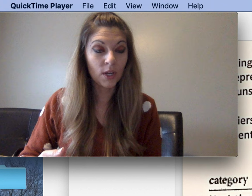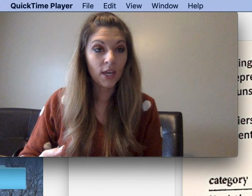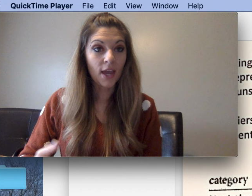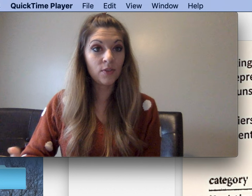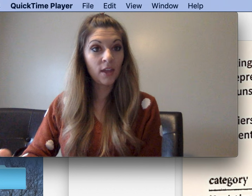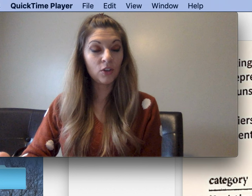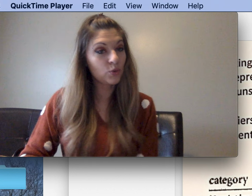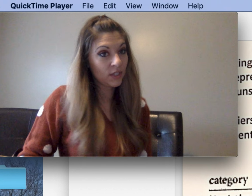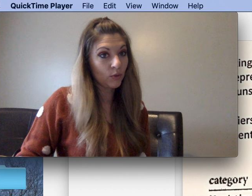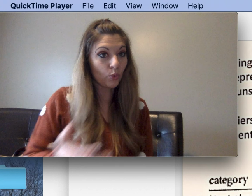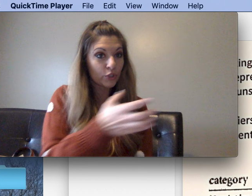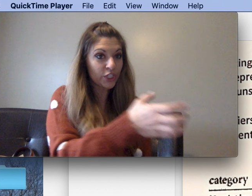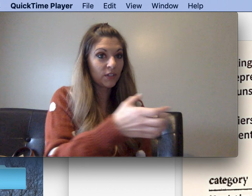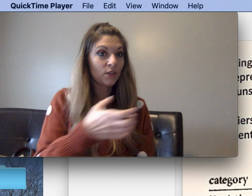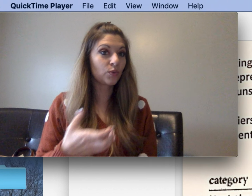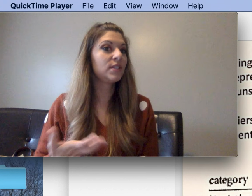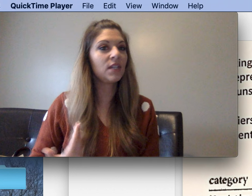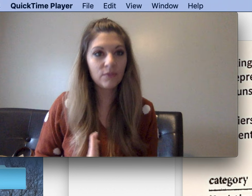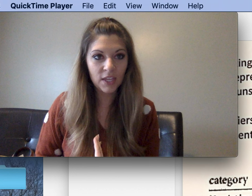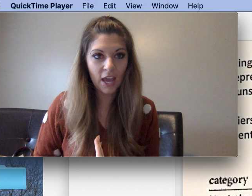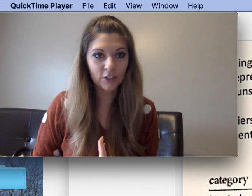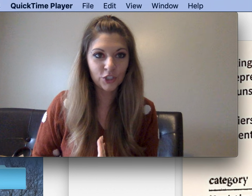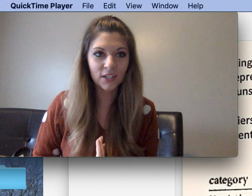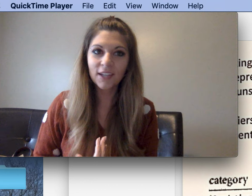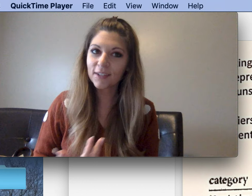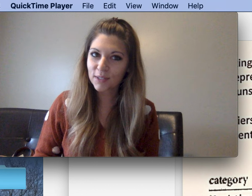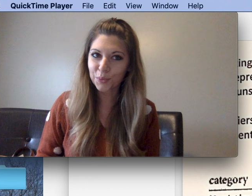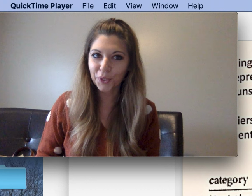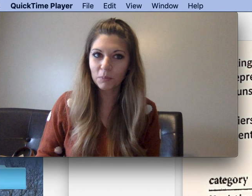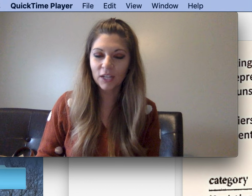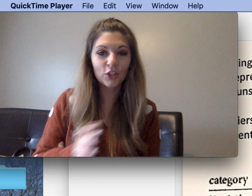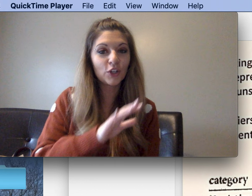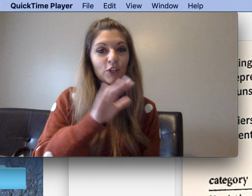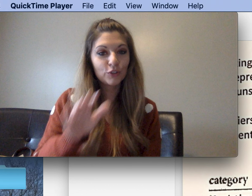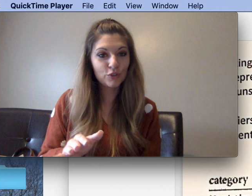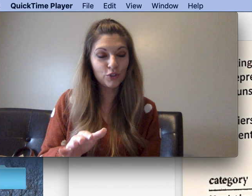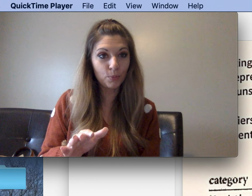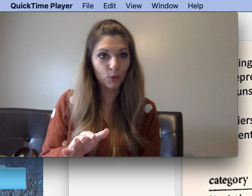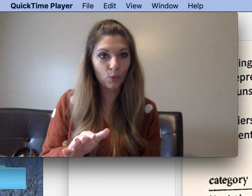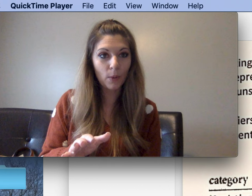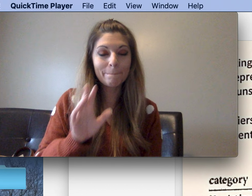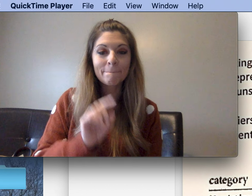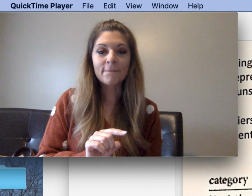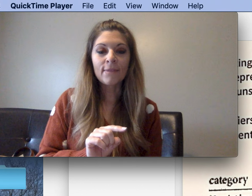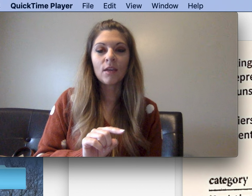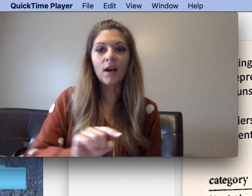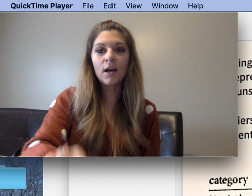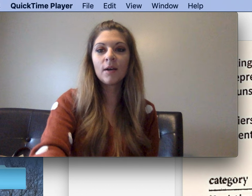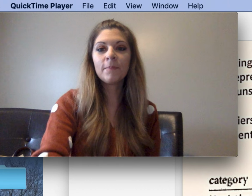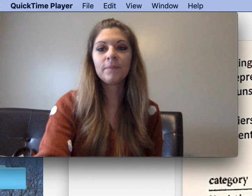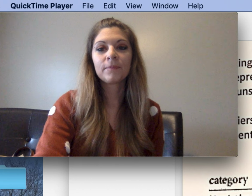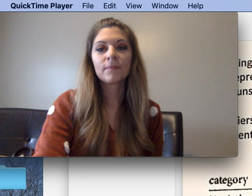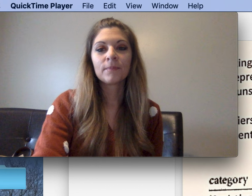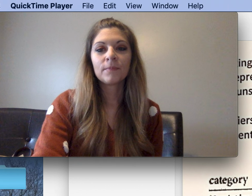to? And then you can even roll shift and then receive the action in a similar manner. Super cool.